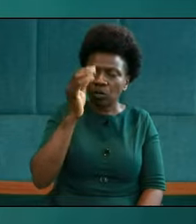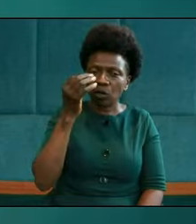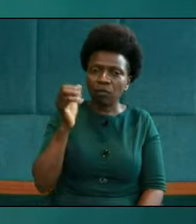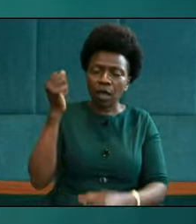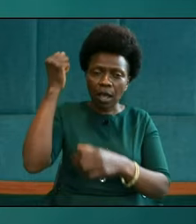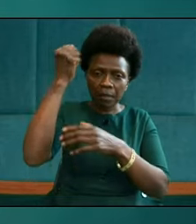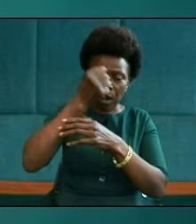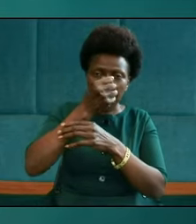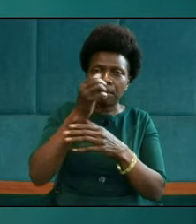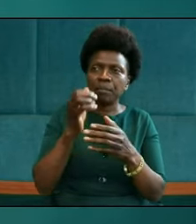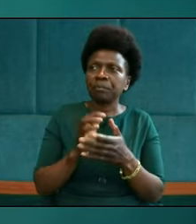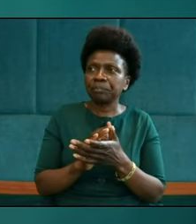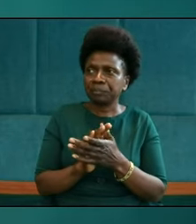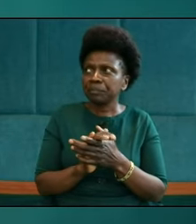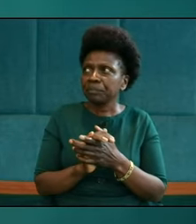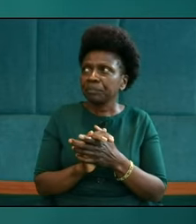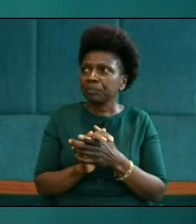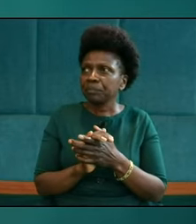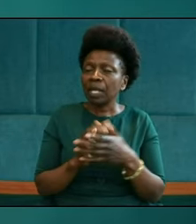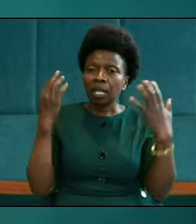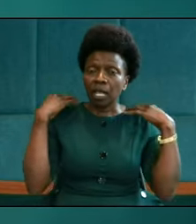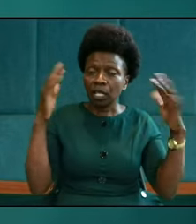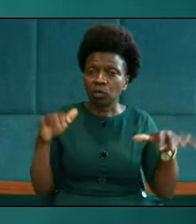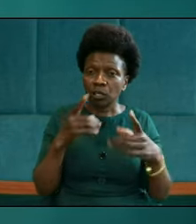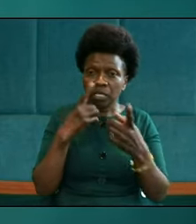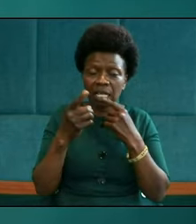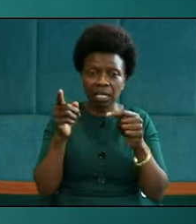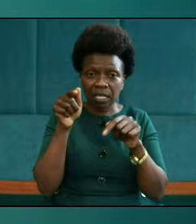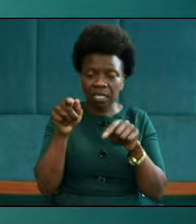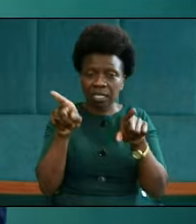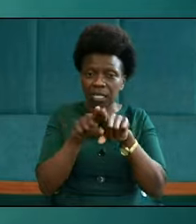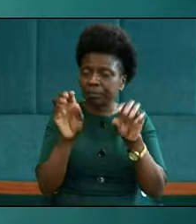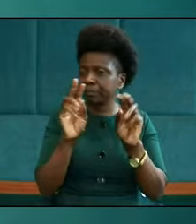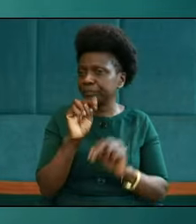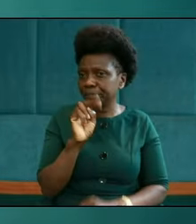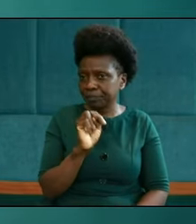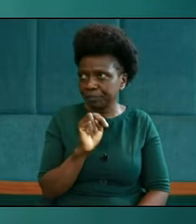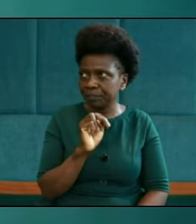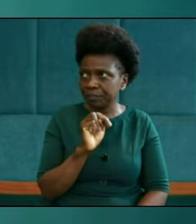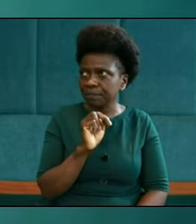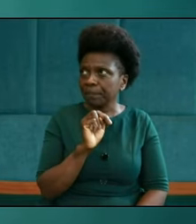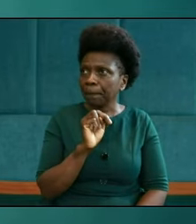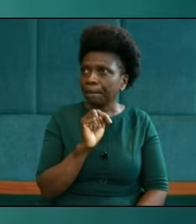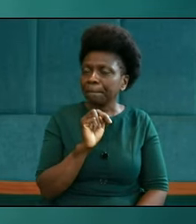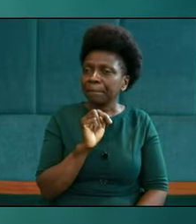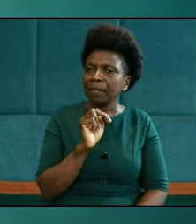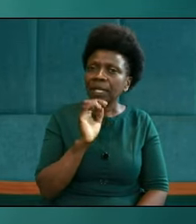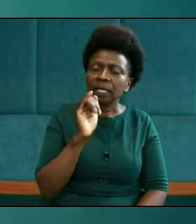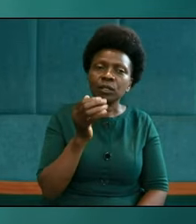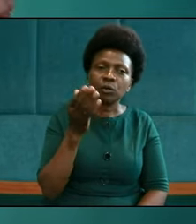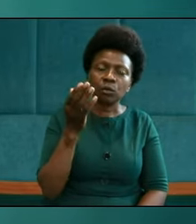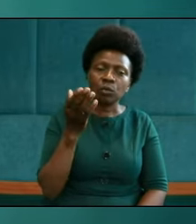Abraham. Angel cannot say that one. So even in that dream, it was not